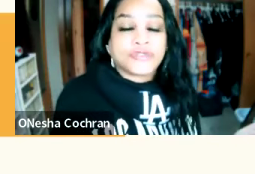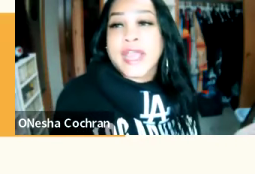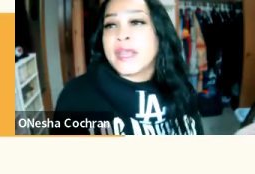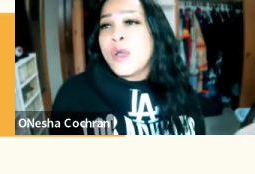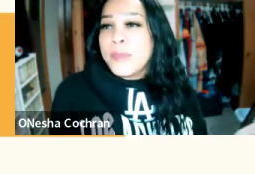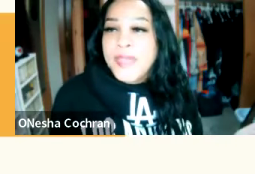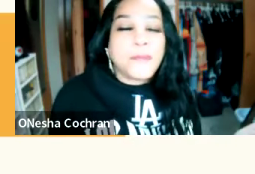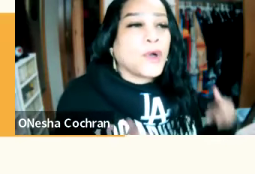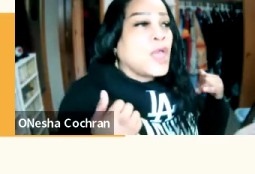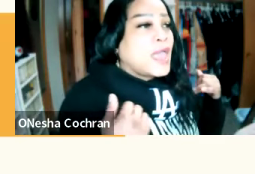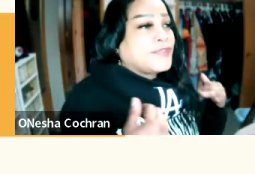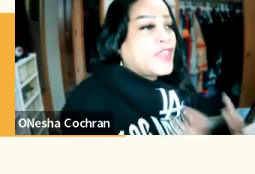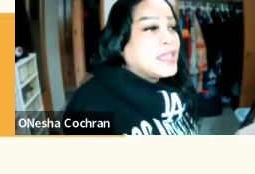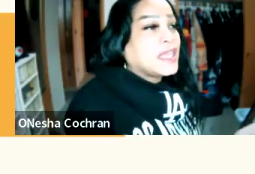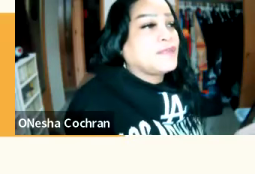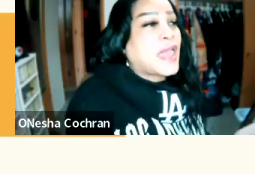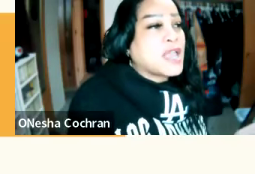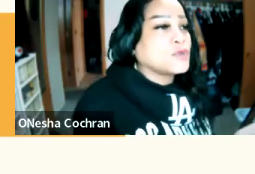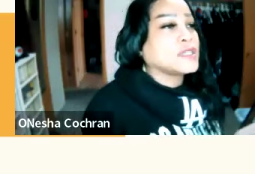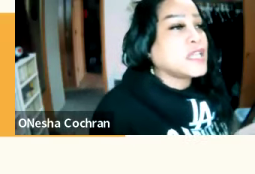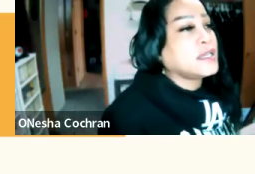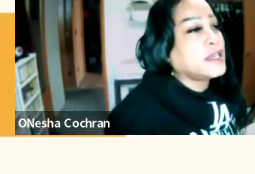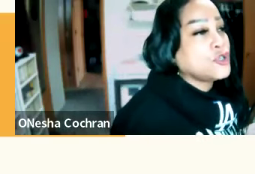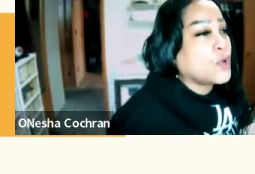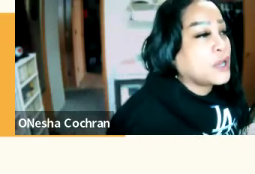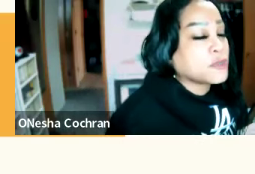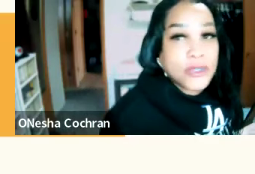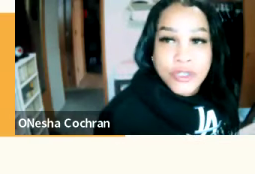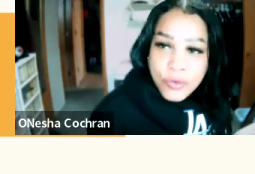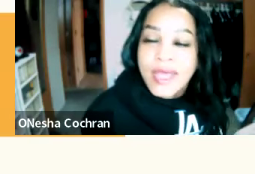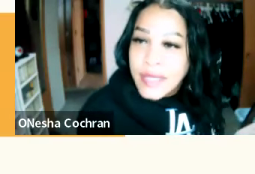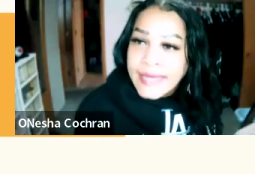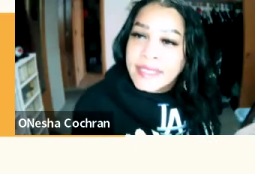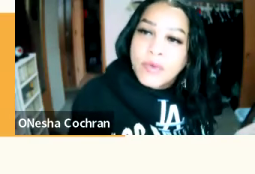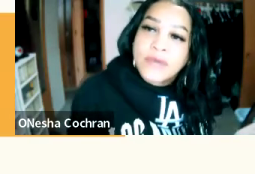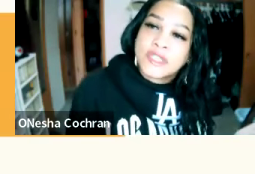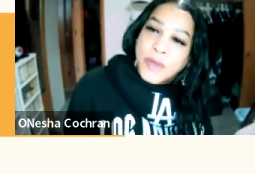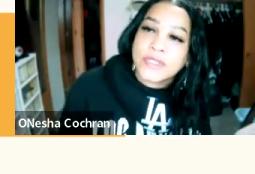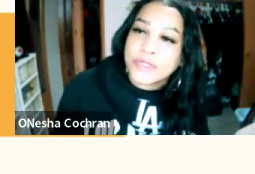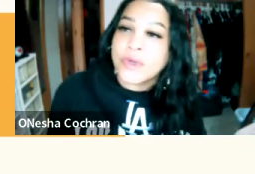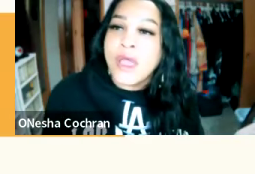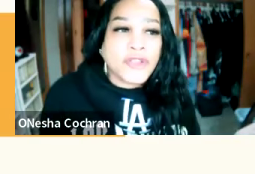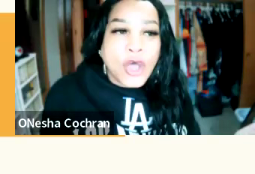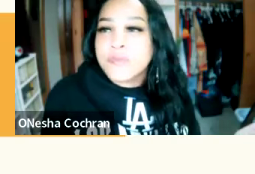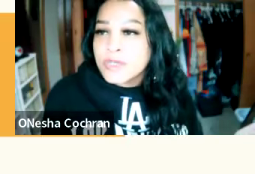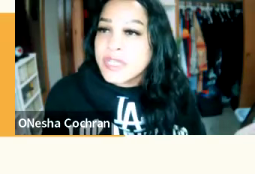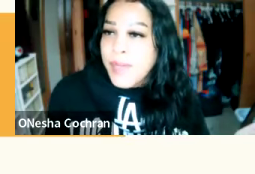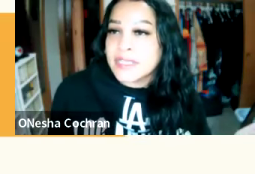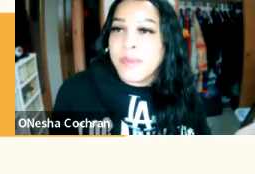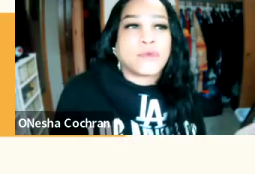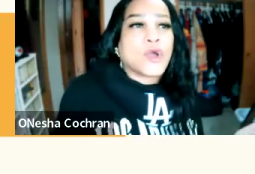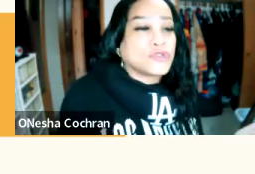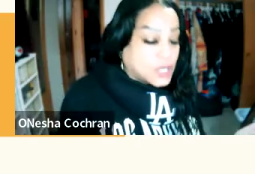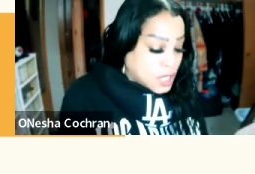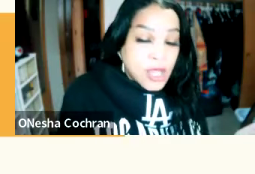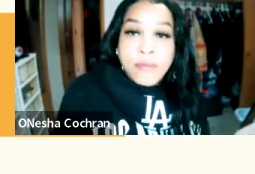so frustrated with people thinking that Measure 110 didn't do what it was supposed to do. Yeah, it did what it was supposed to do for those most